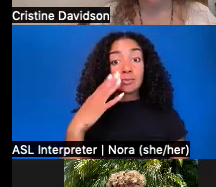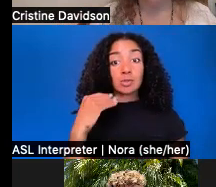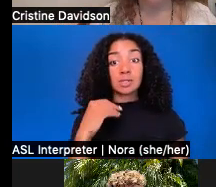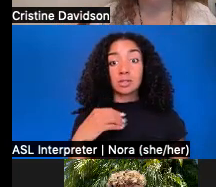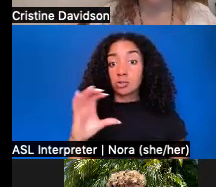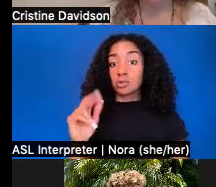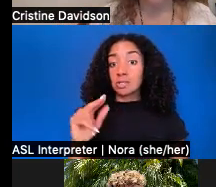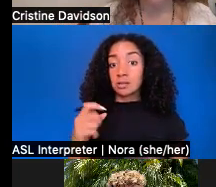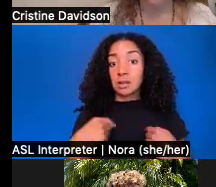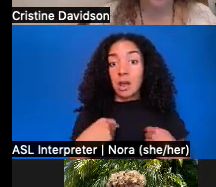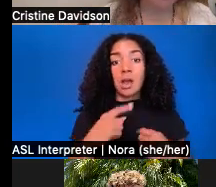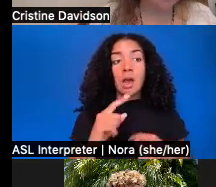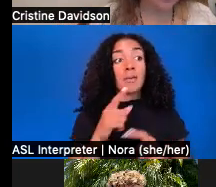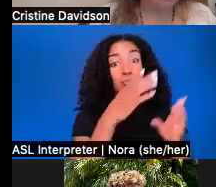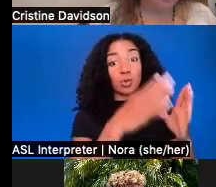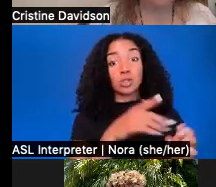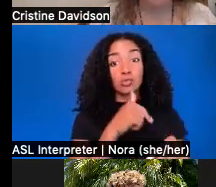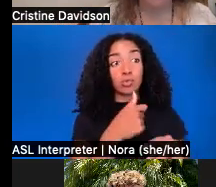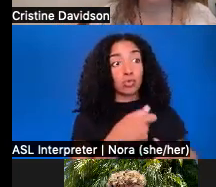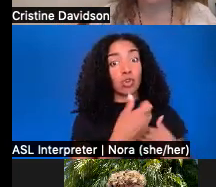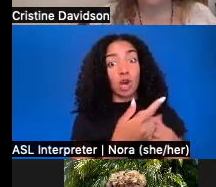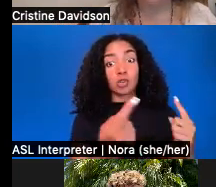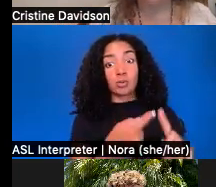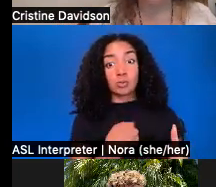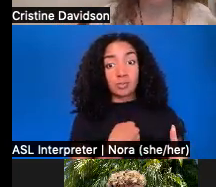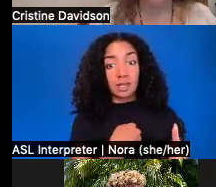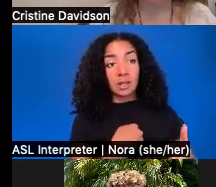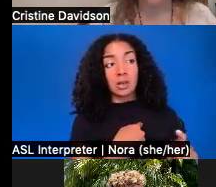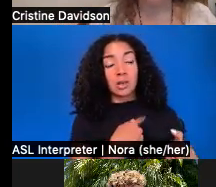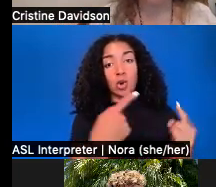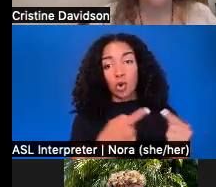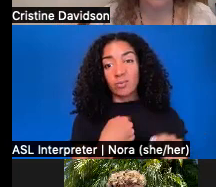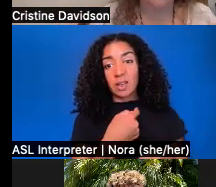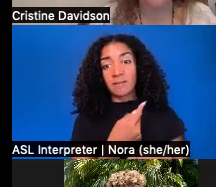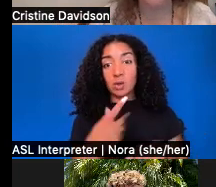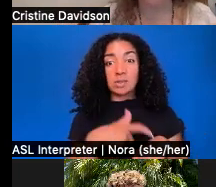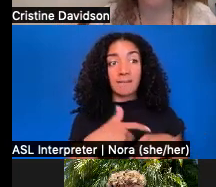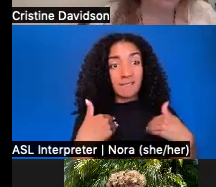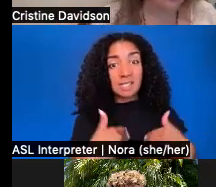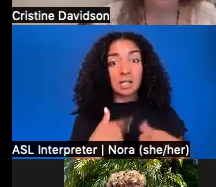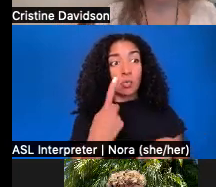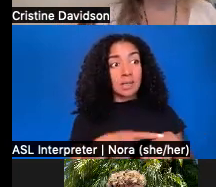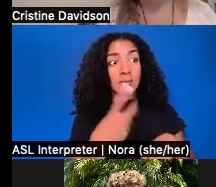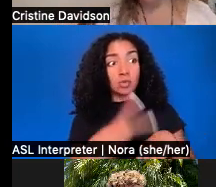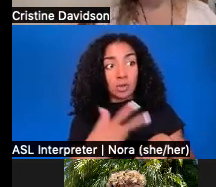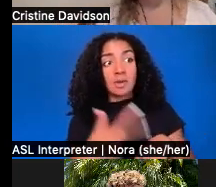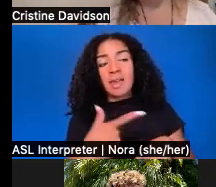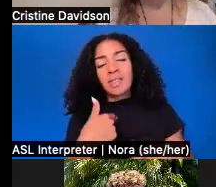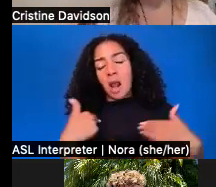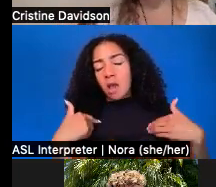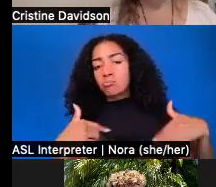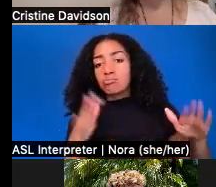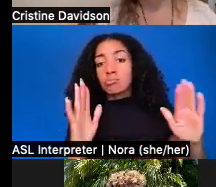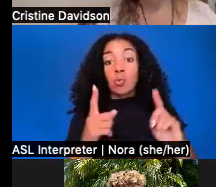comply, right? When I started fighting back and I had to pay the price, at some point you just be like,